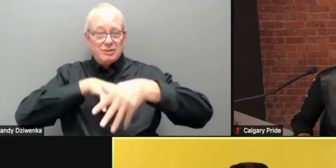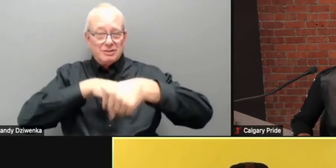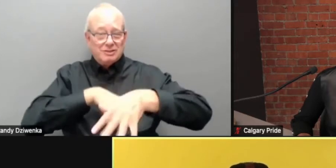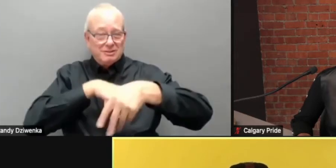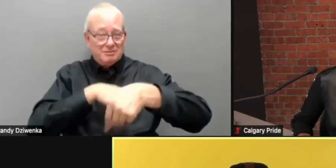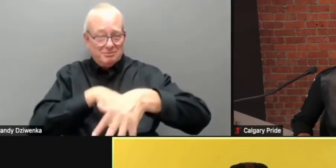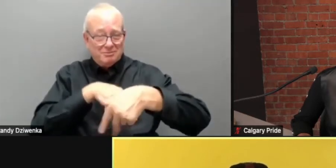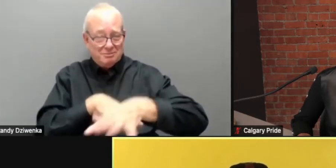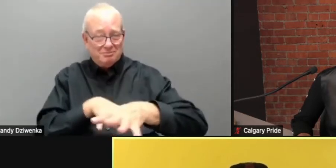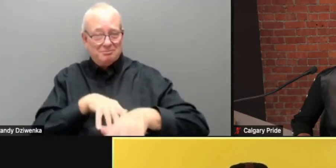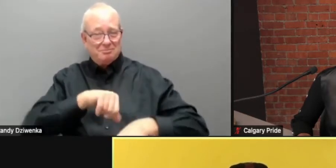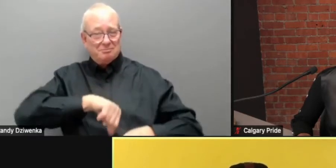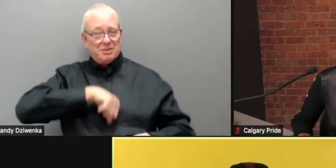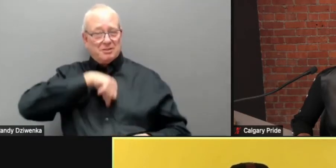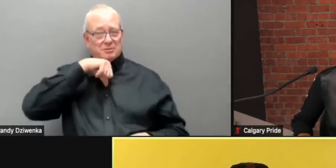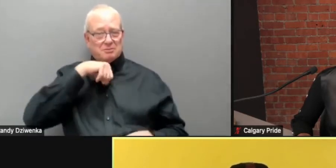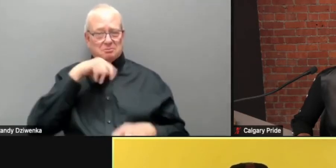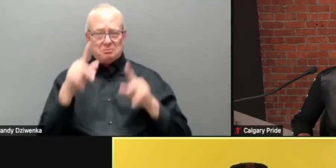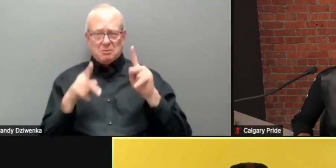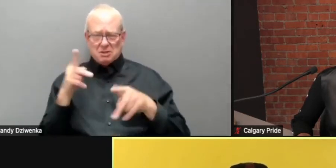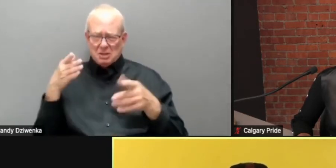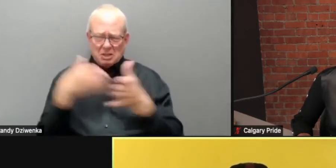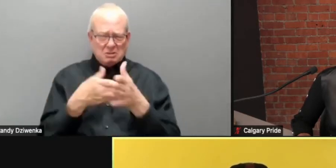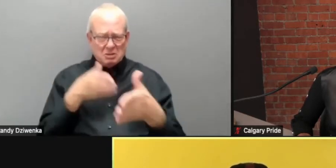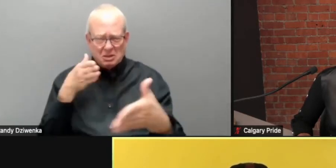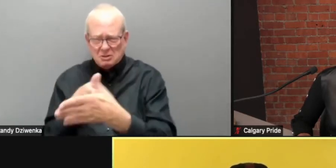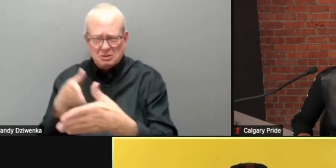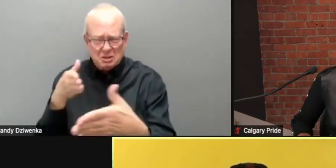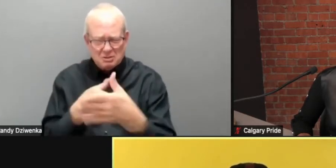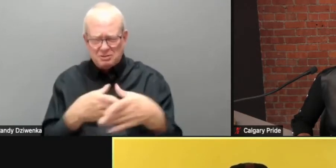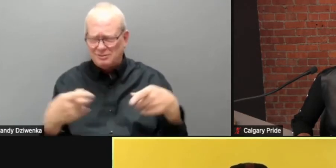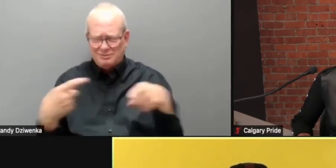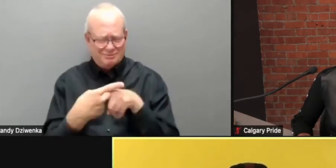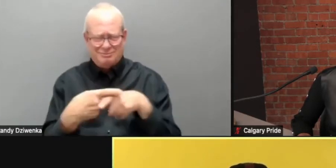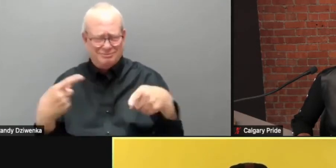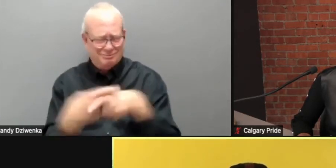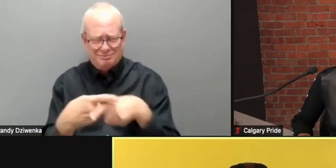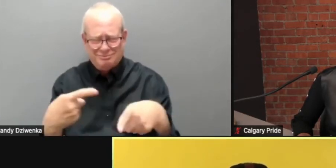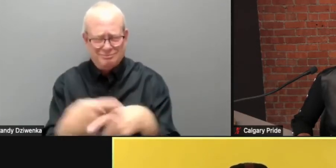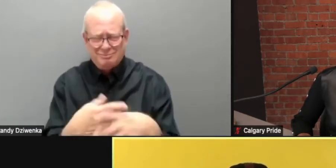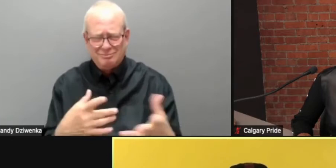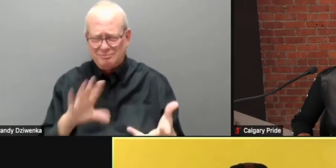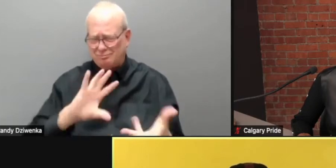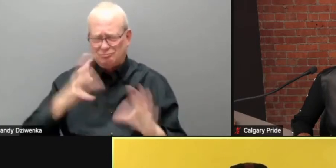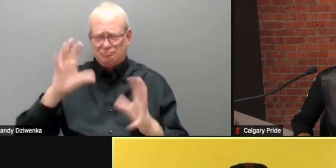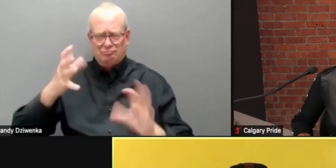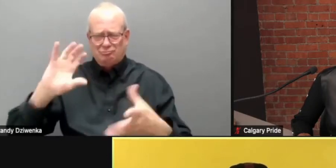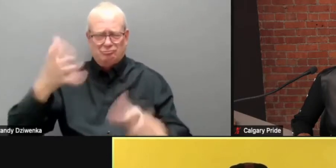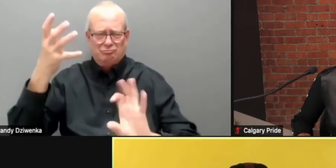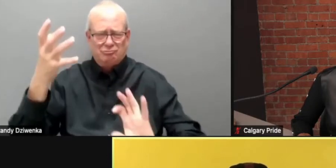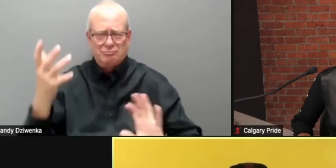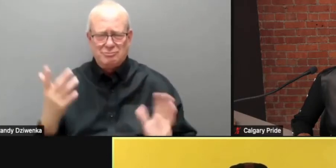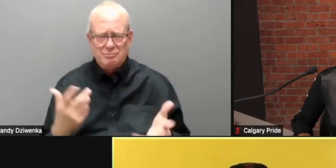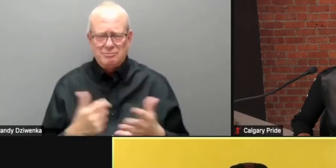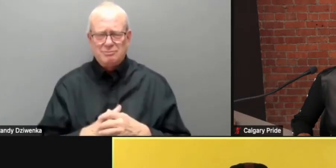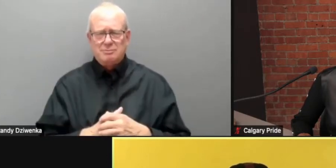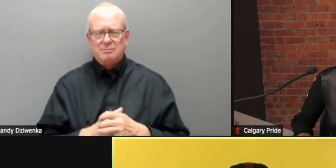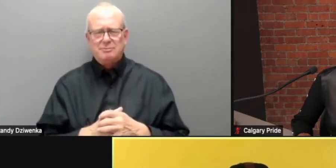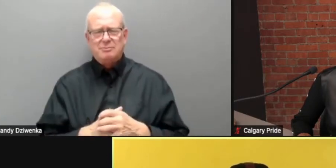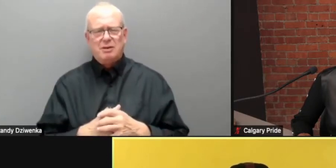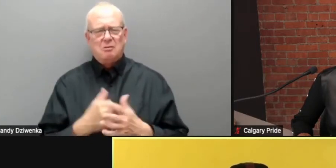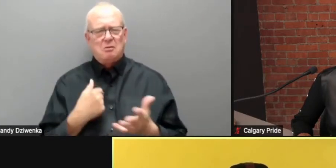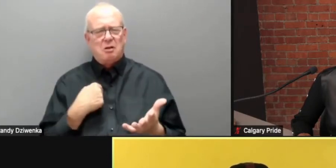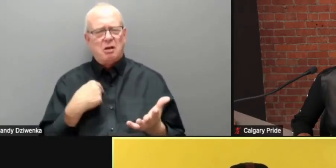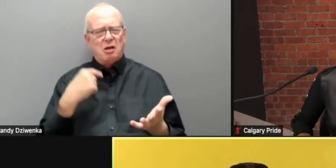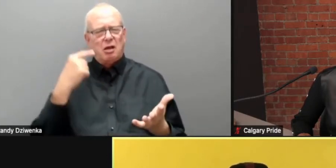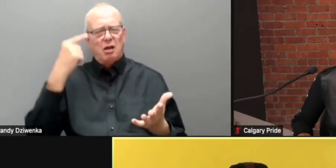Even though Sweden is considered to be the first country in the world where, the sexual liberation happened with regards to the community, but still there